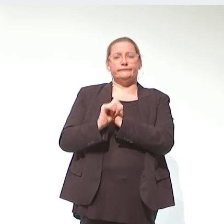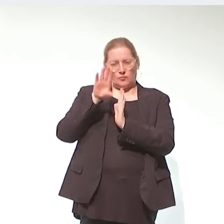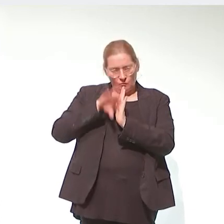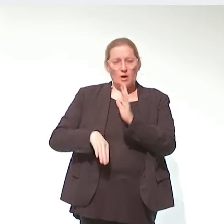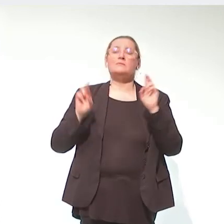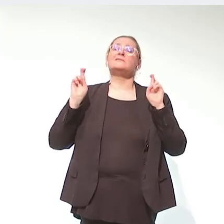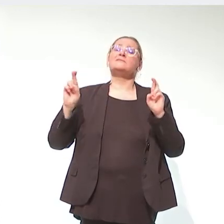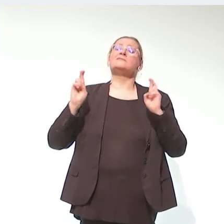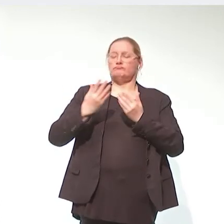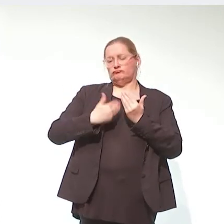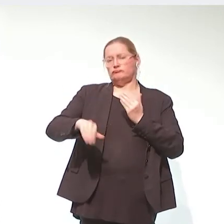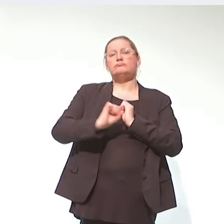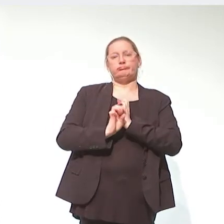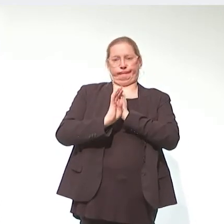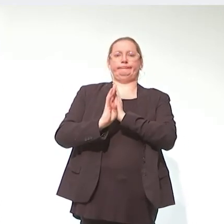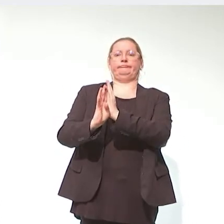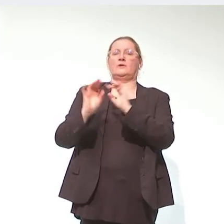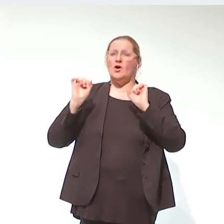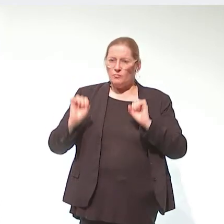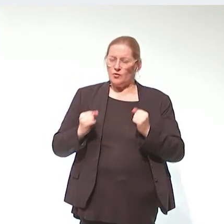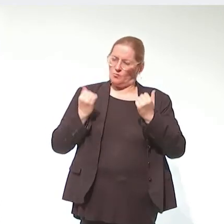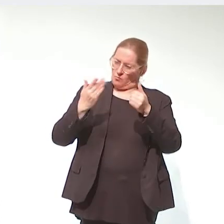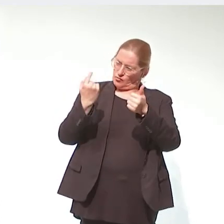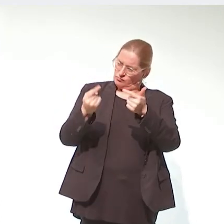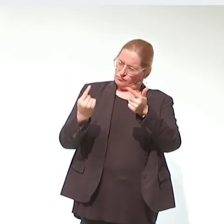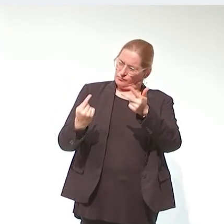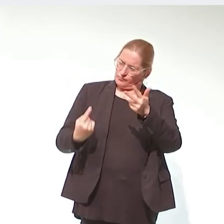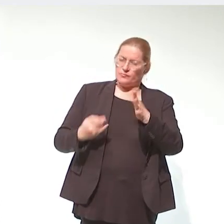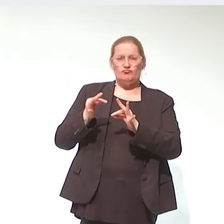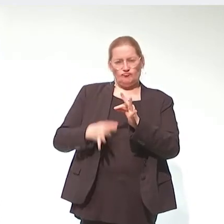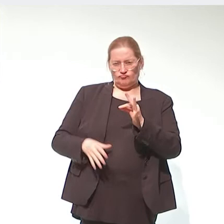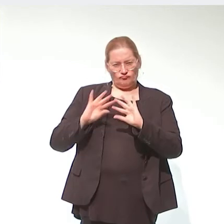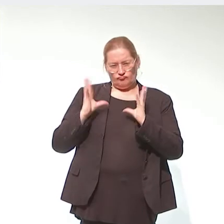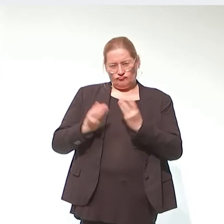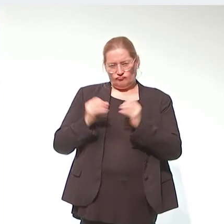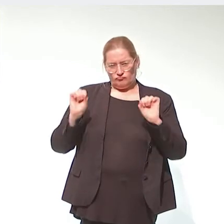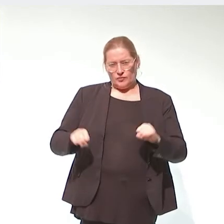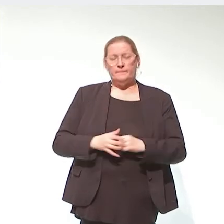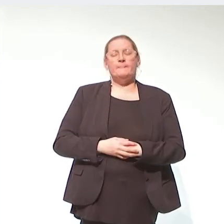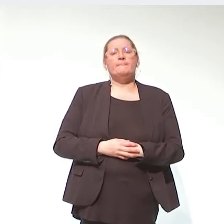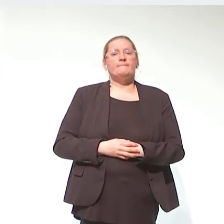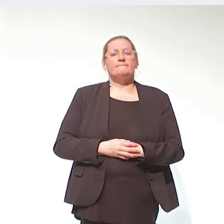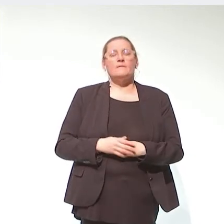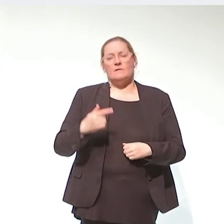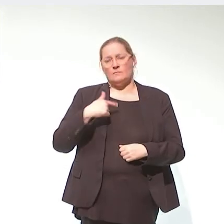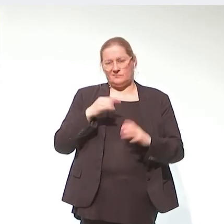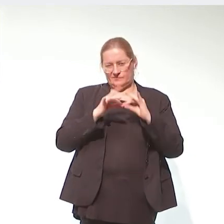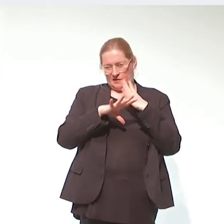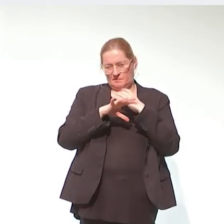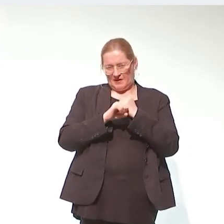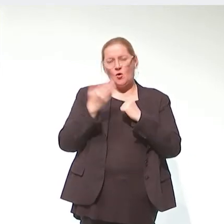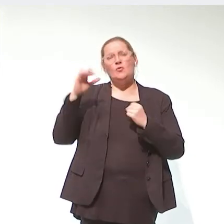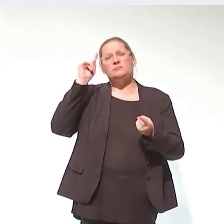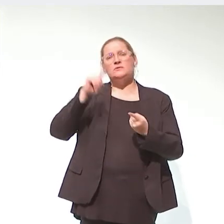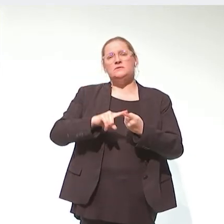them these opportunities. For the future targets, very shortly, we aim